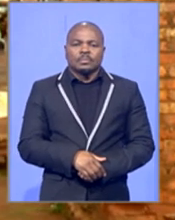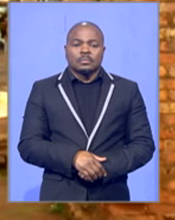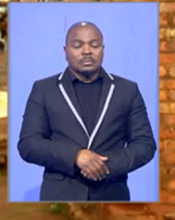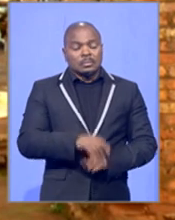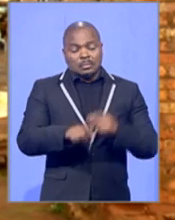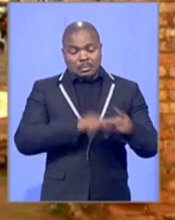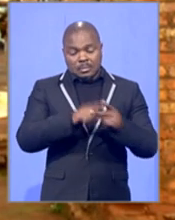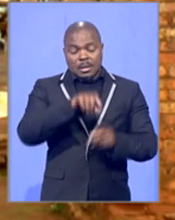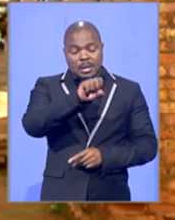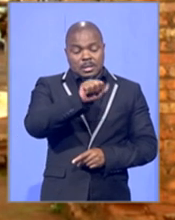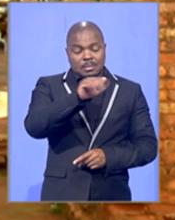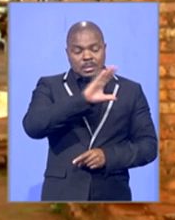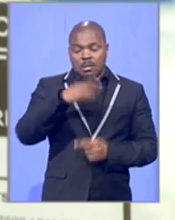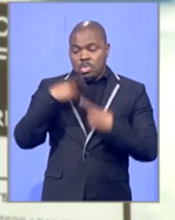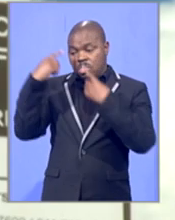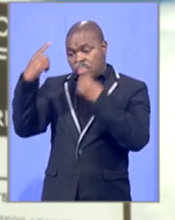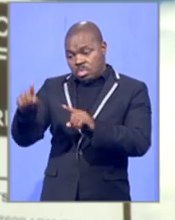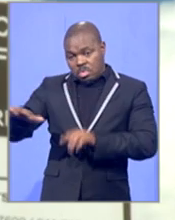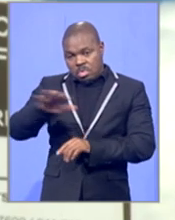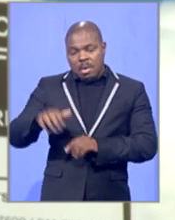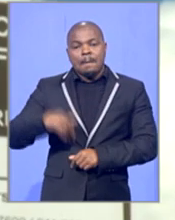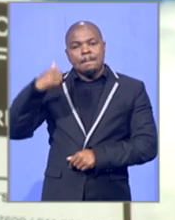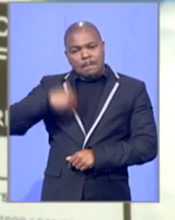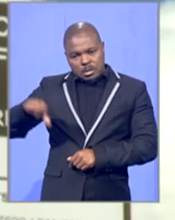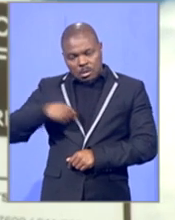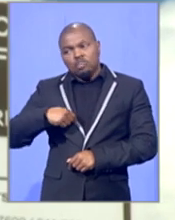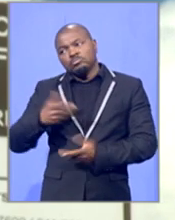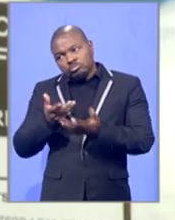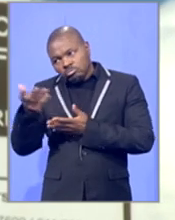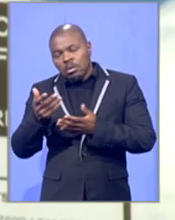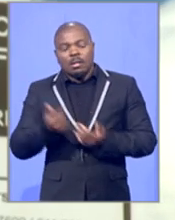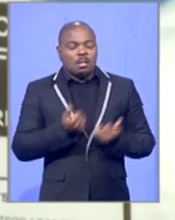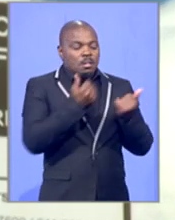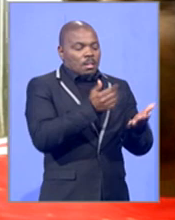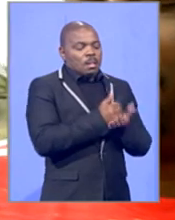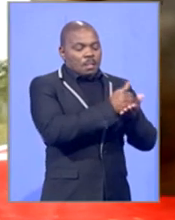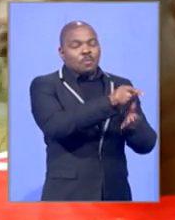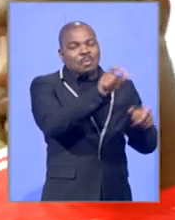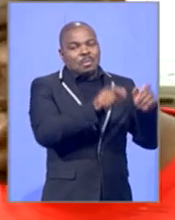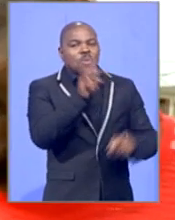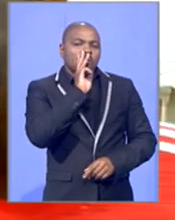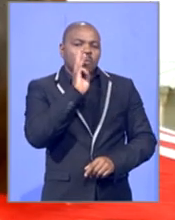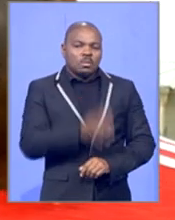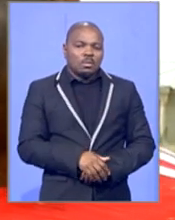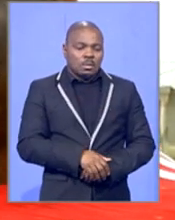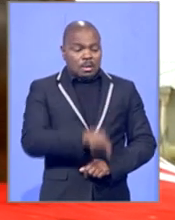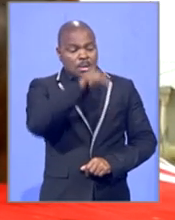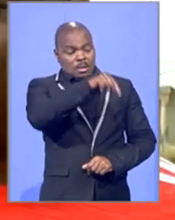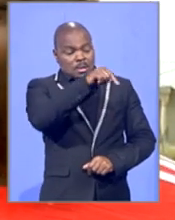Morago wa ketelo ka ba SABC, masepala o kgonne go abela badudi ba metsi. Taba ya ga mathoma re a